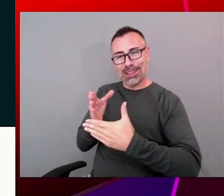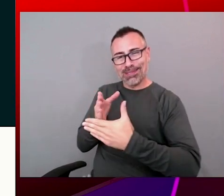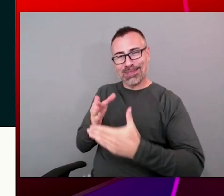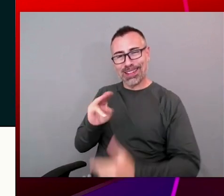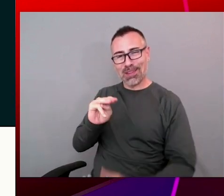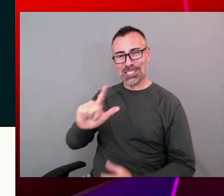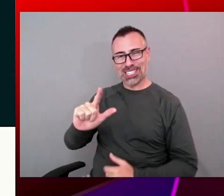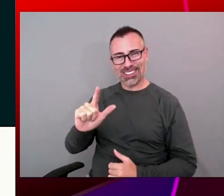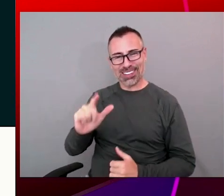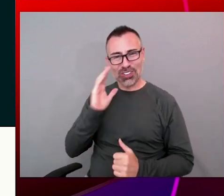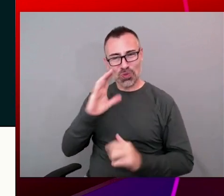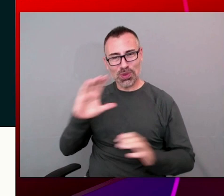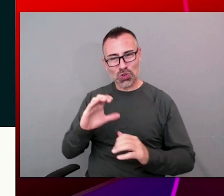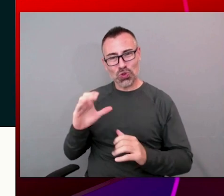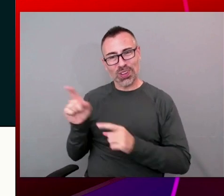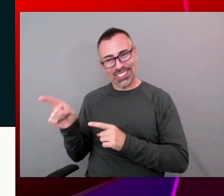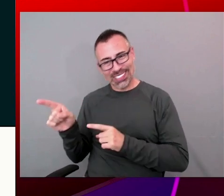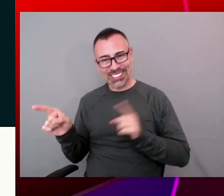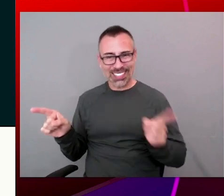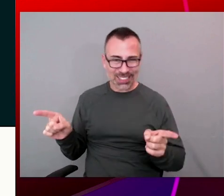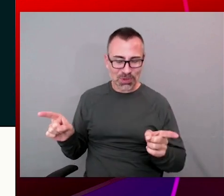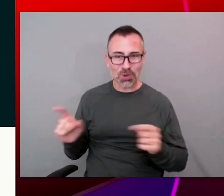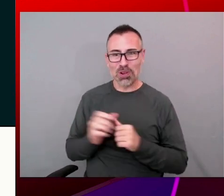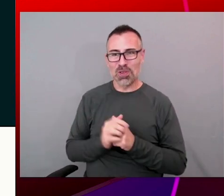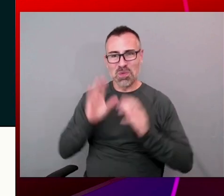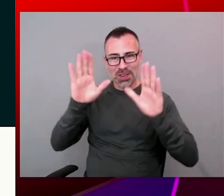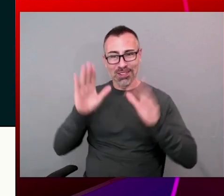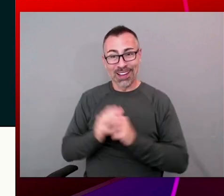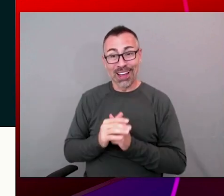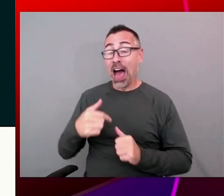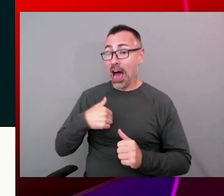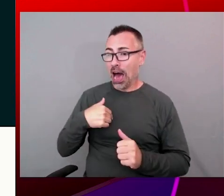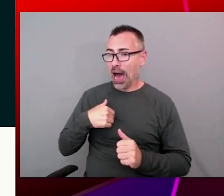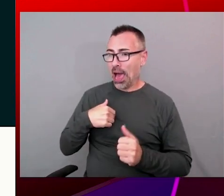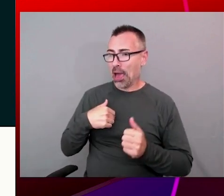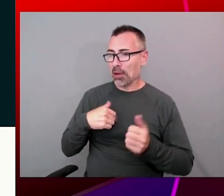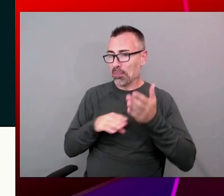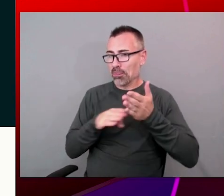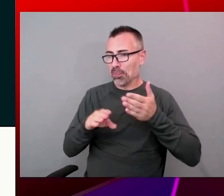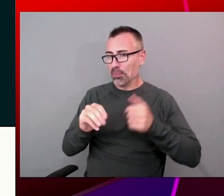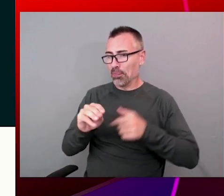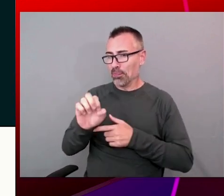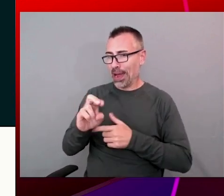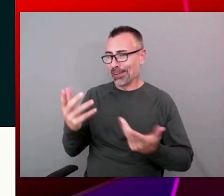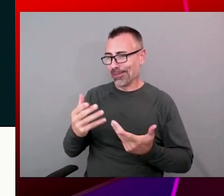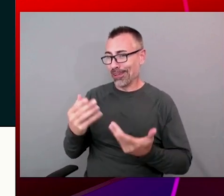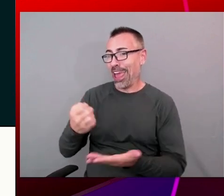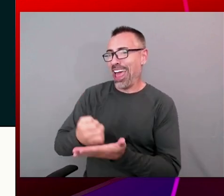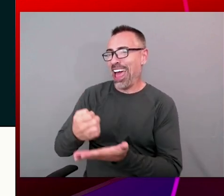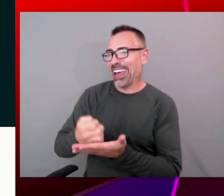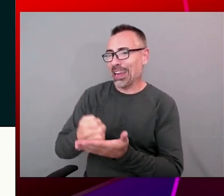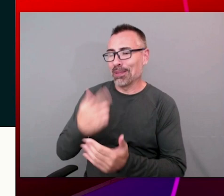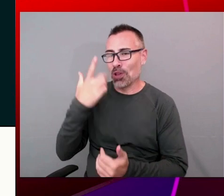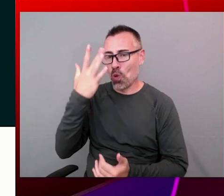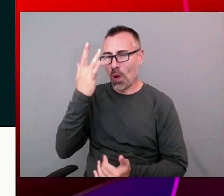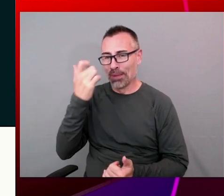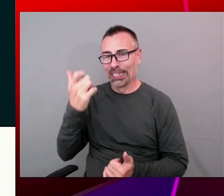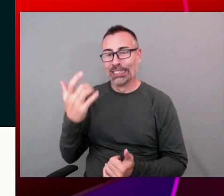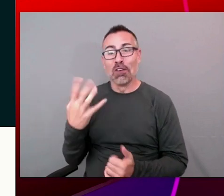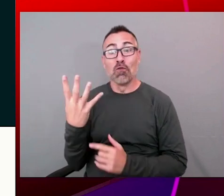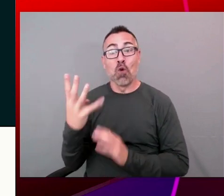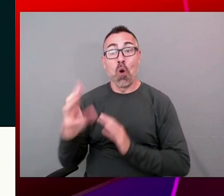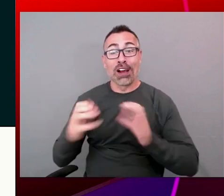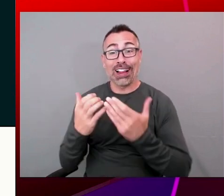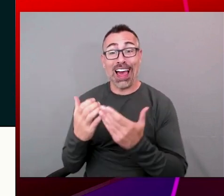think that'd be great. I mean, I was an economics minor for the sole reason that it was the one minor that only required 4 classes. I would have loved to have been an